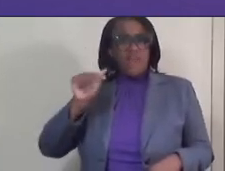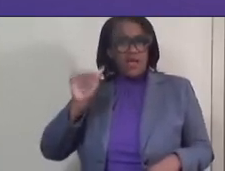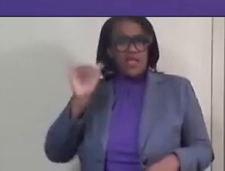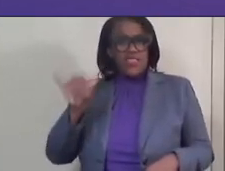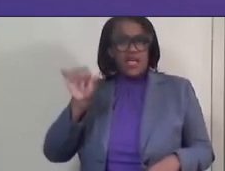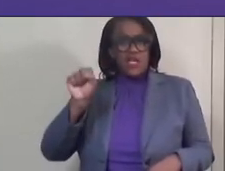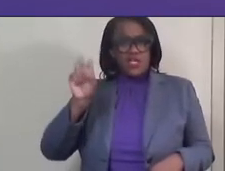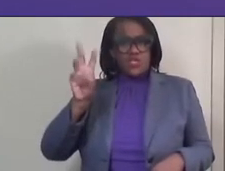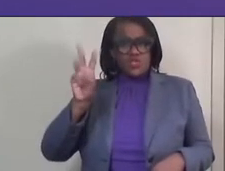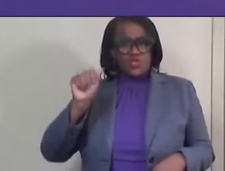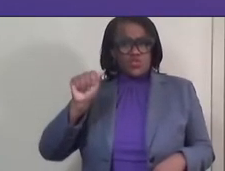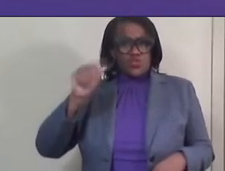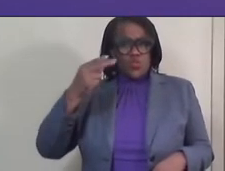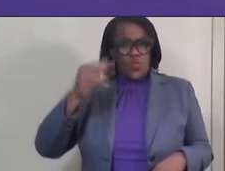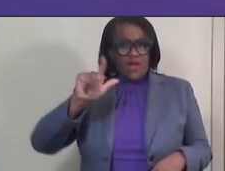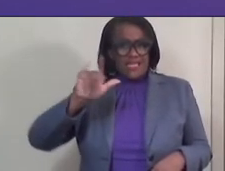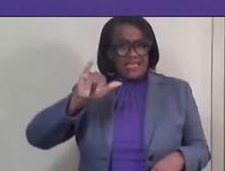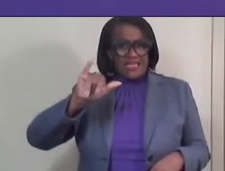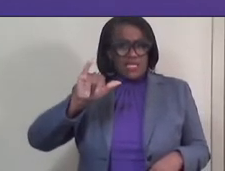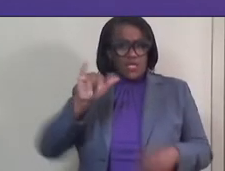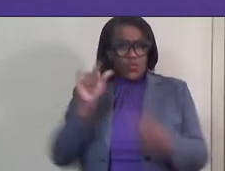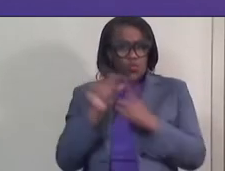means the disaster.